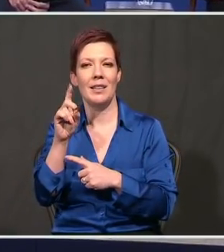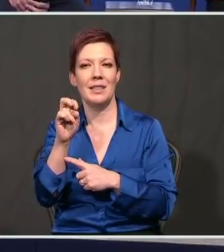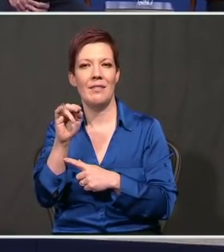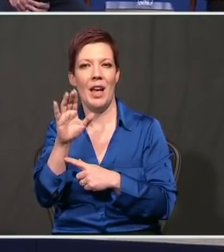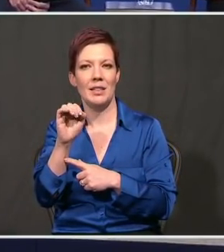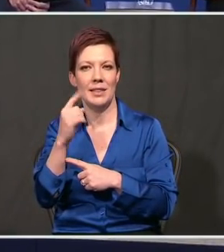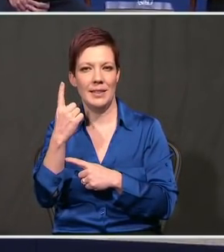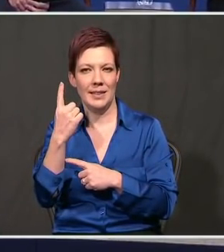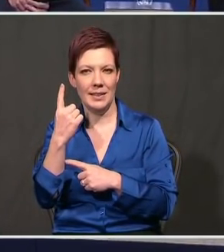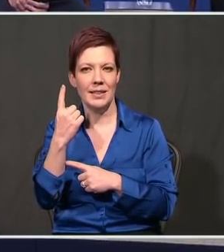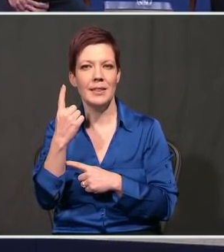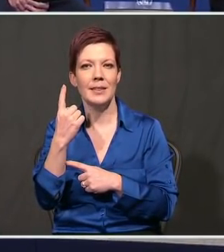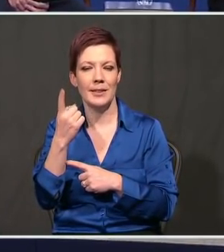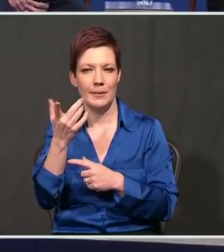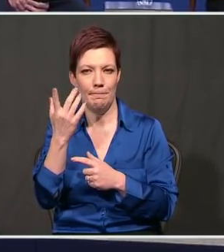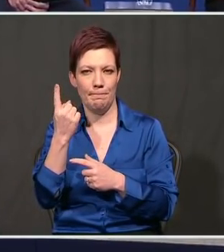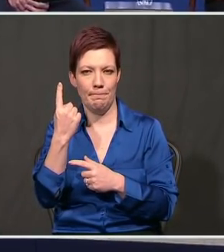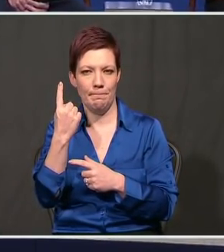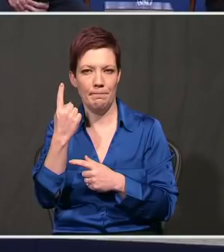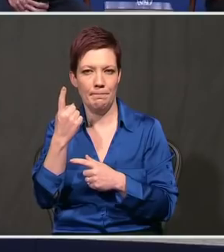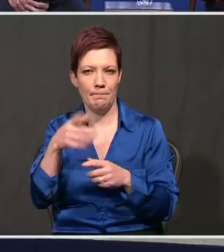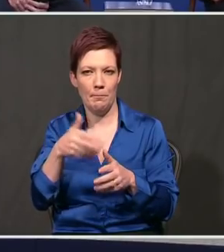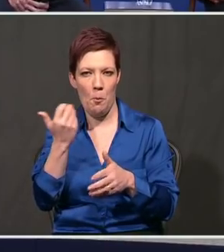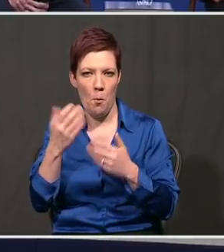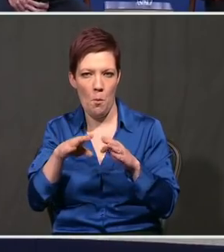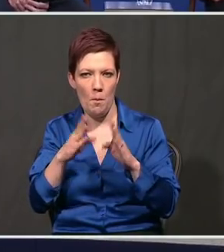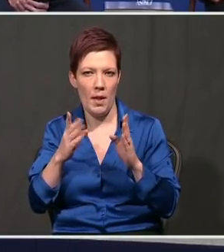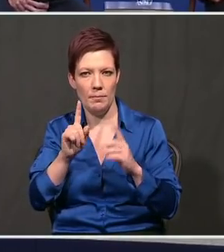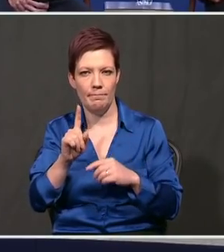out. It's this thing here.